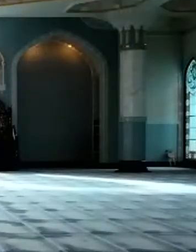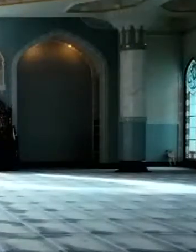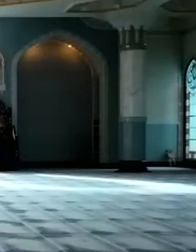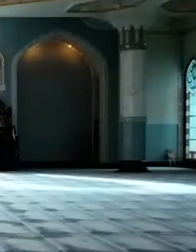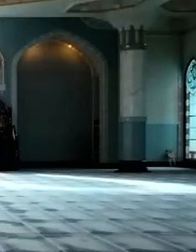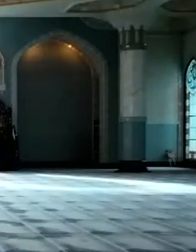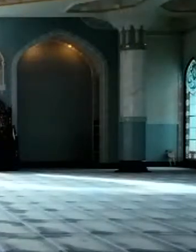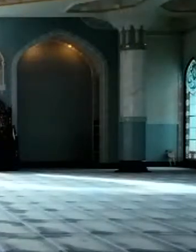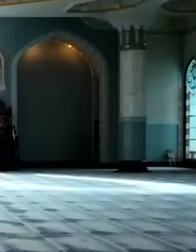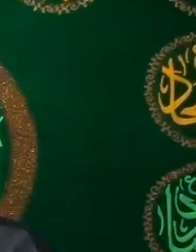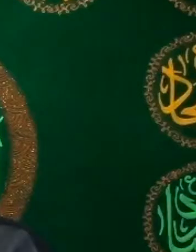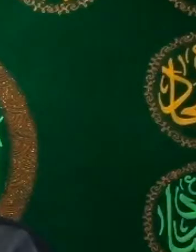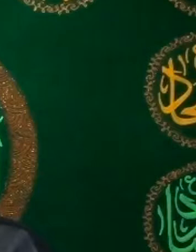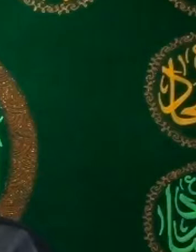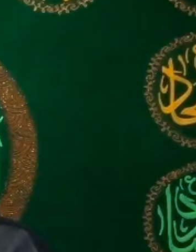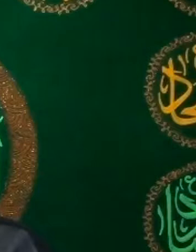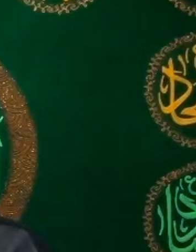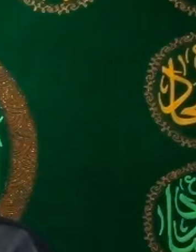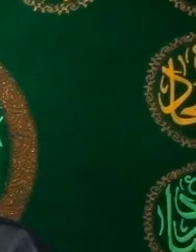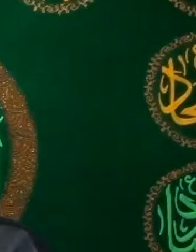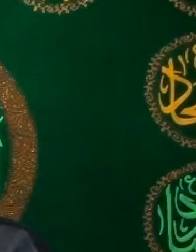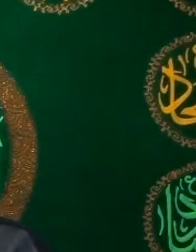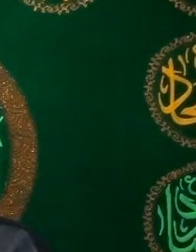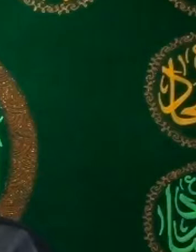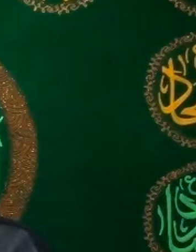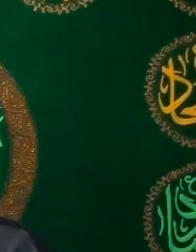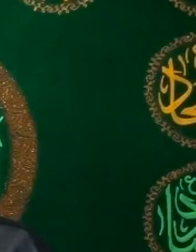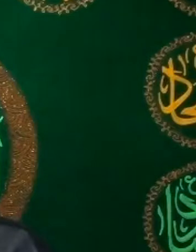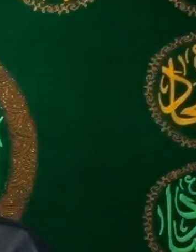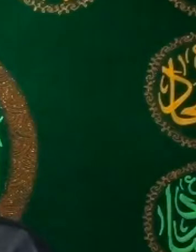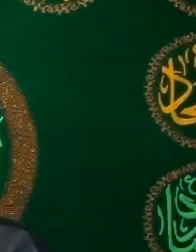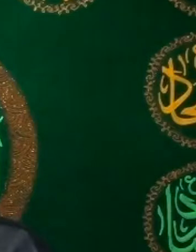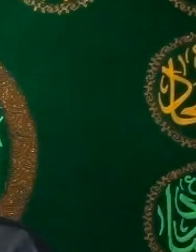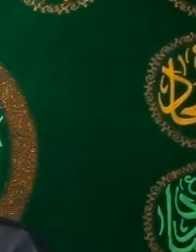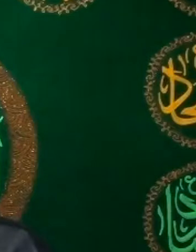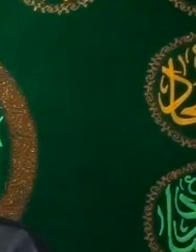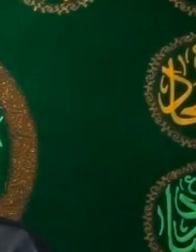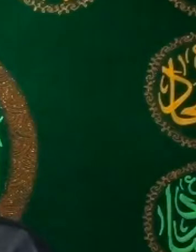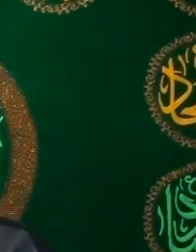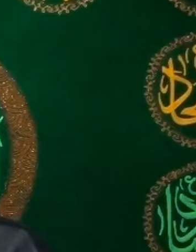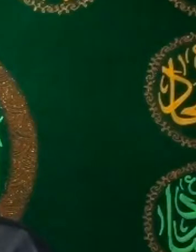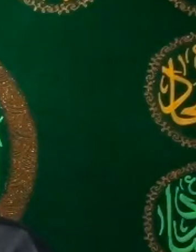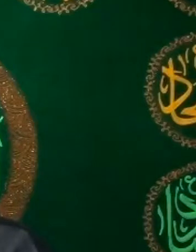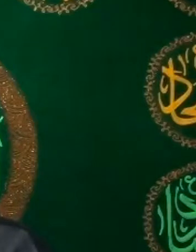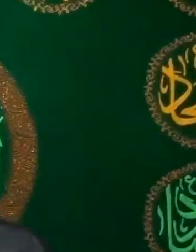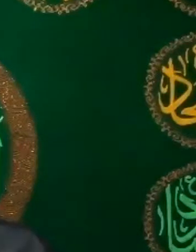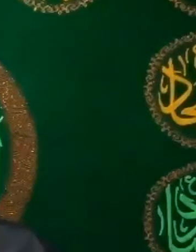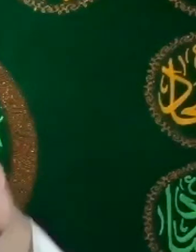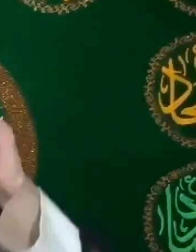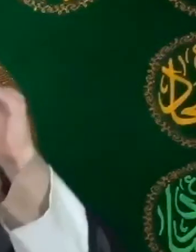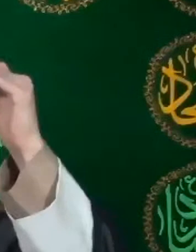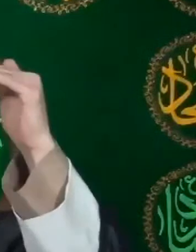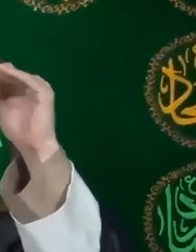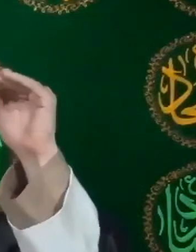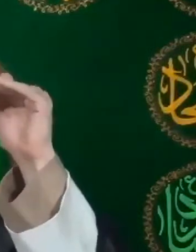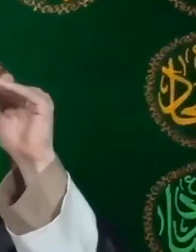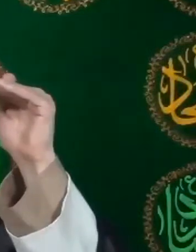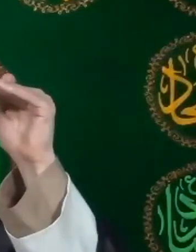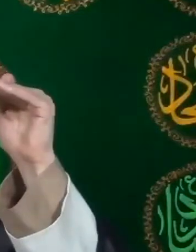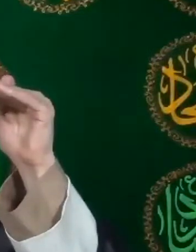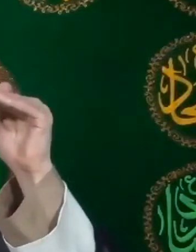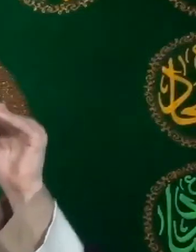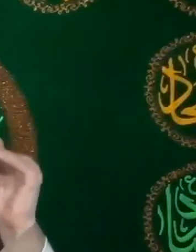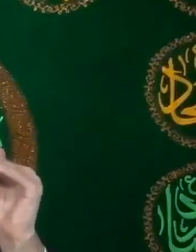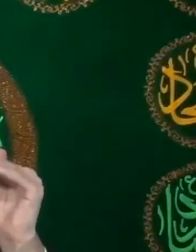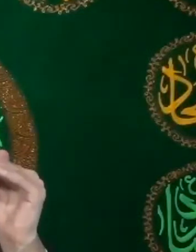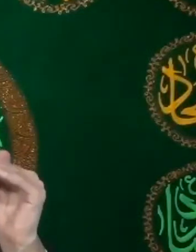example? Thank you very much. Very good question. Actually, the notion of the will and 1/3, which by the way, the threshold is